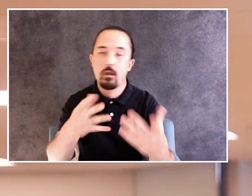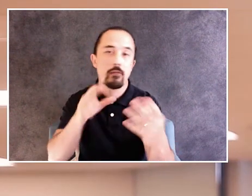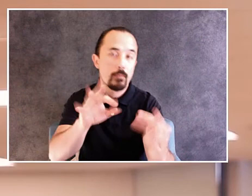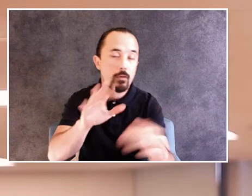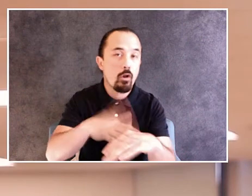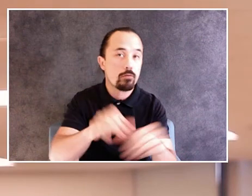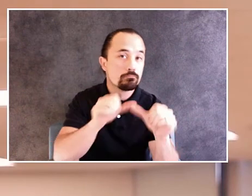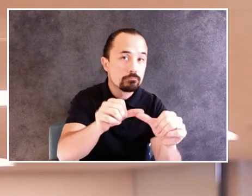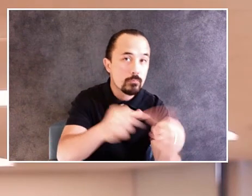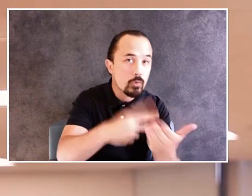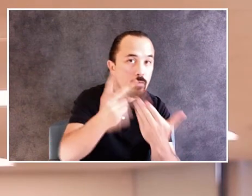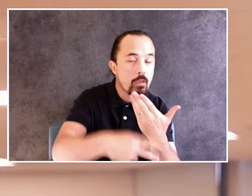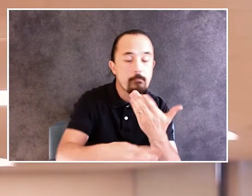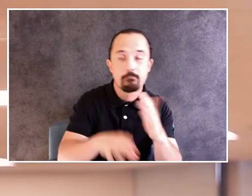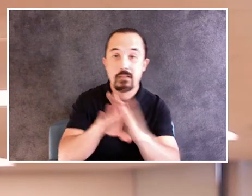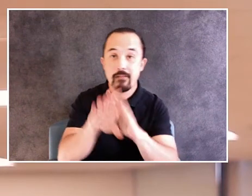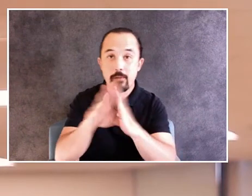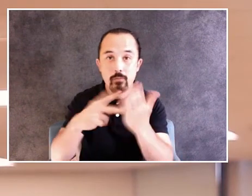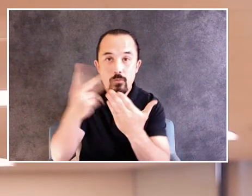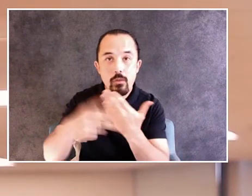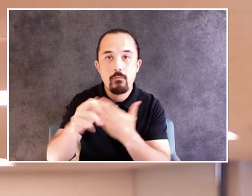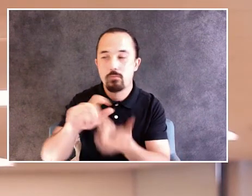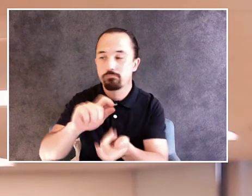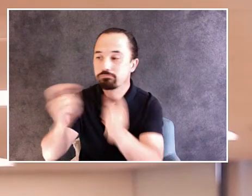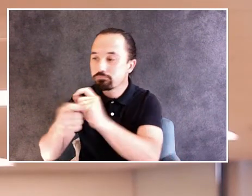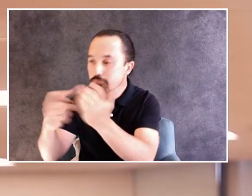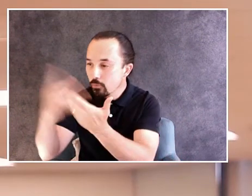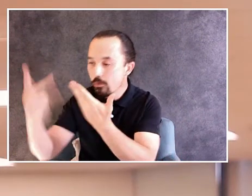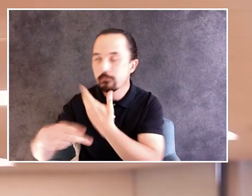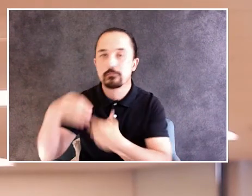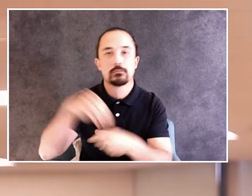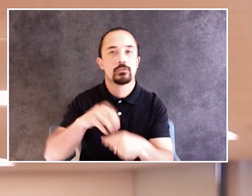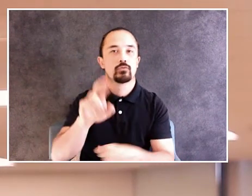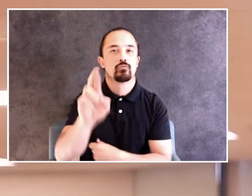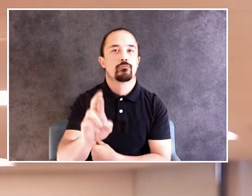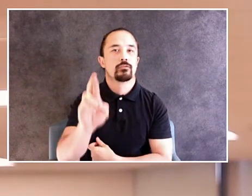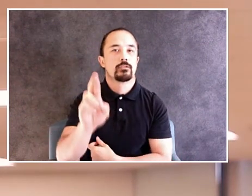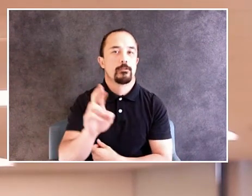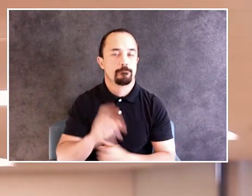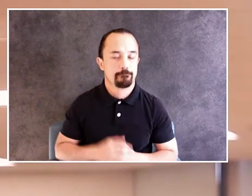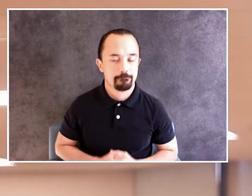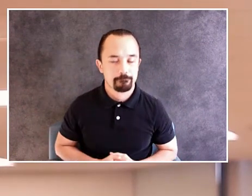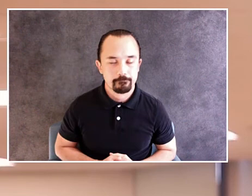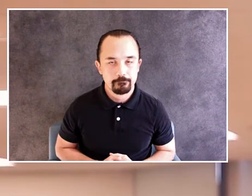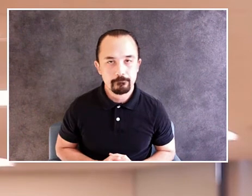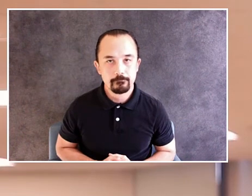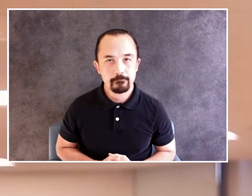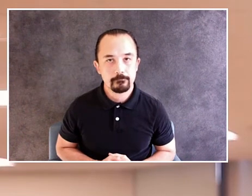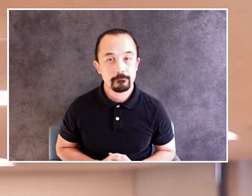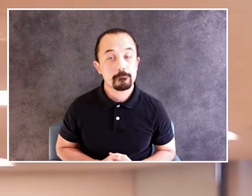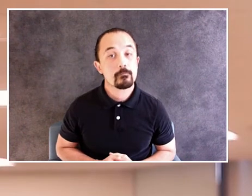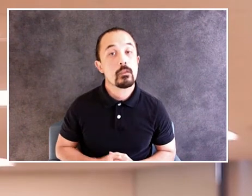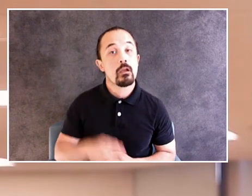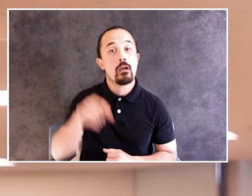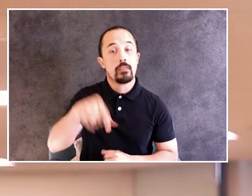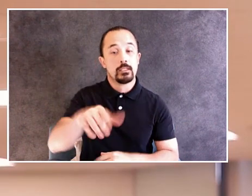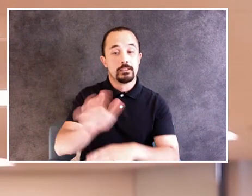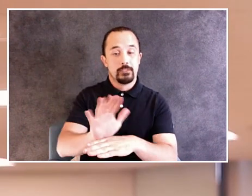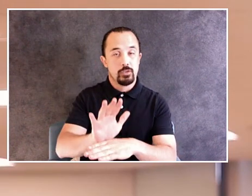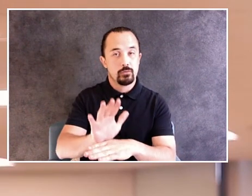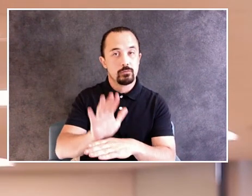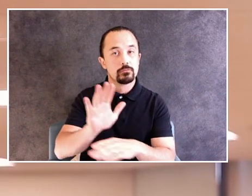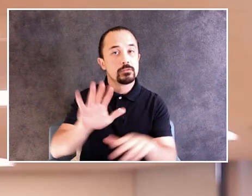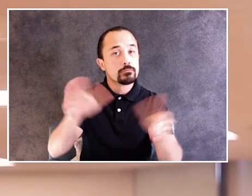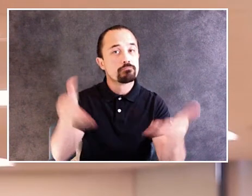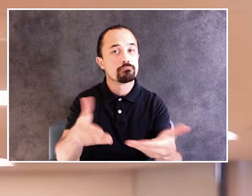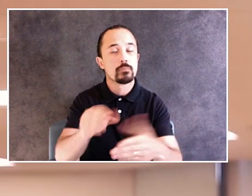programs, developing programs, or changing programs in Riverside's MHSA plan. This video will serve as an introduction